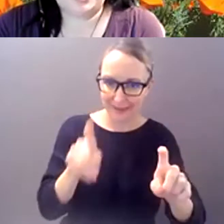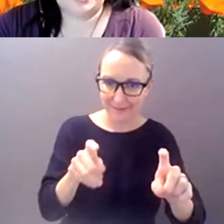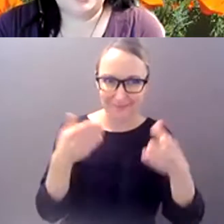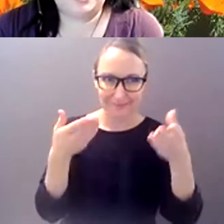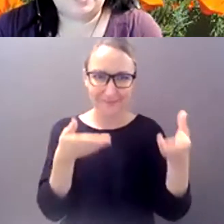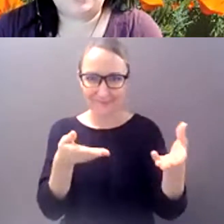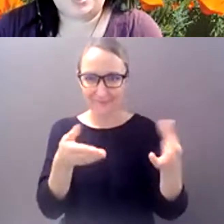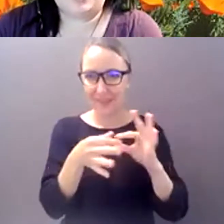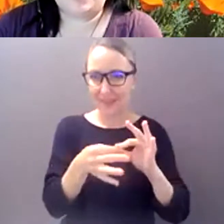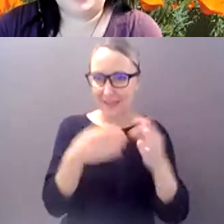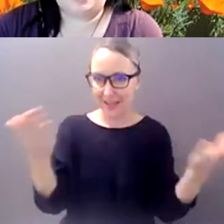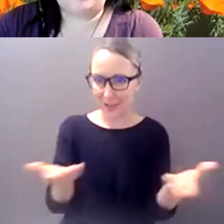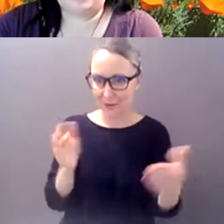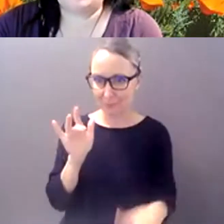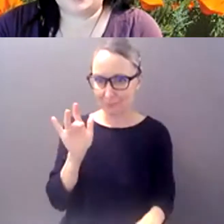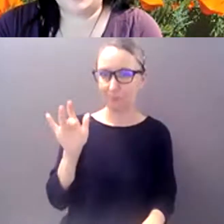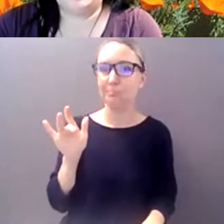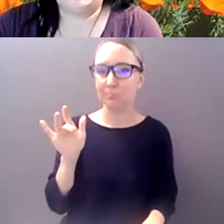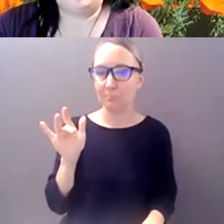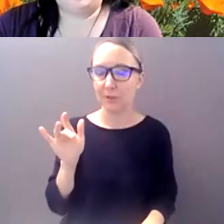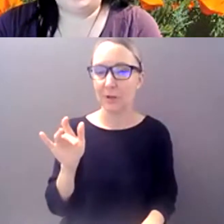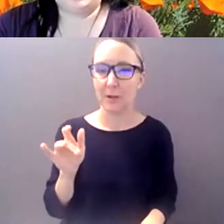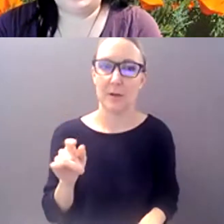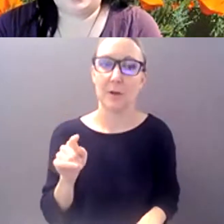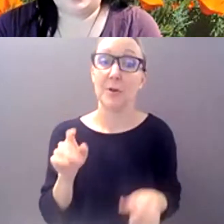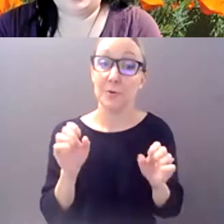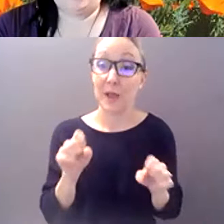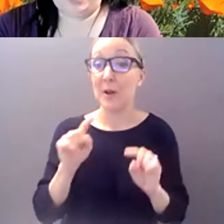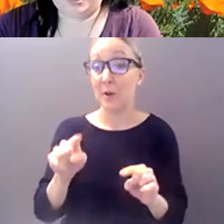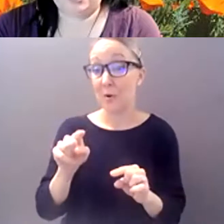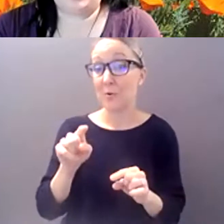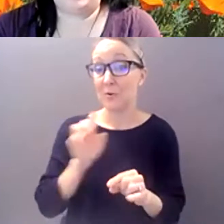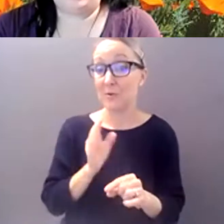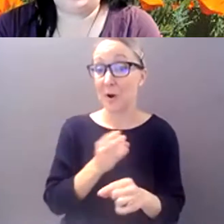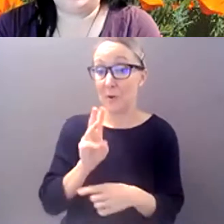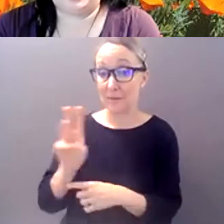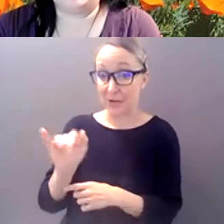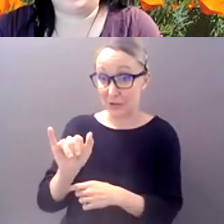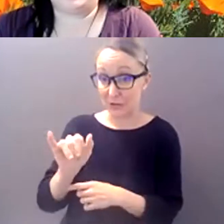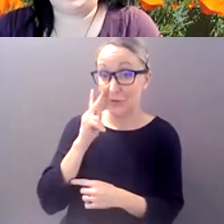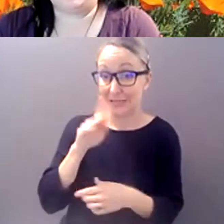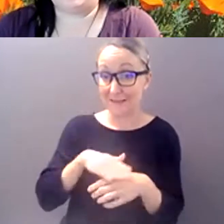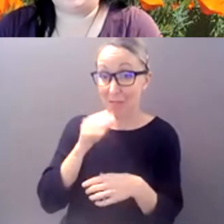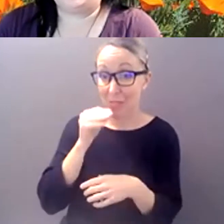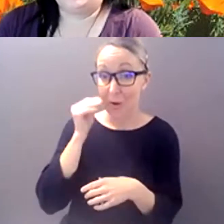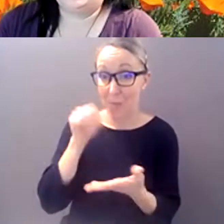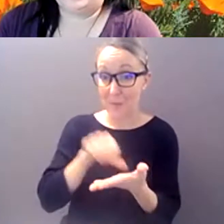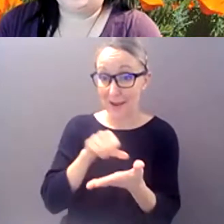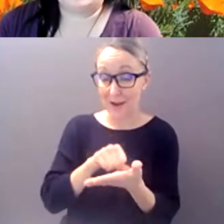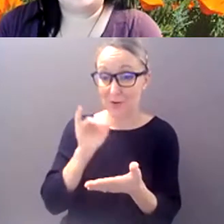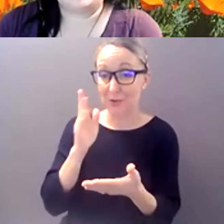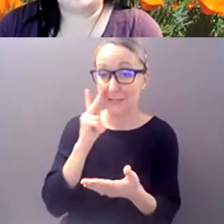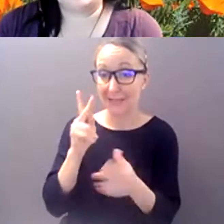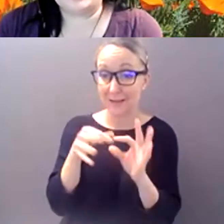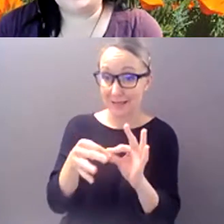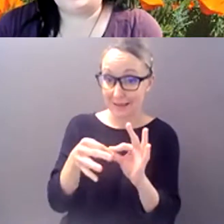the link. You'll be able to find it off of our website. If you go to the CDA homepage, there will be a link directly to the Hubs